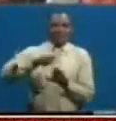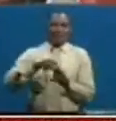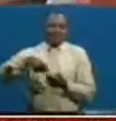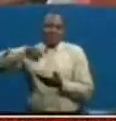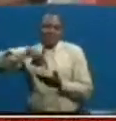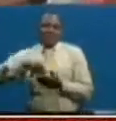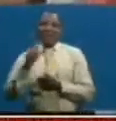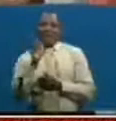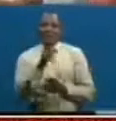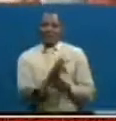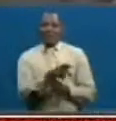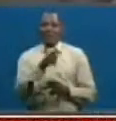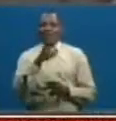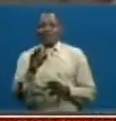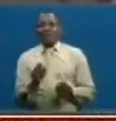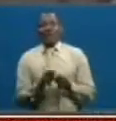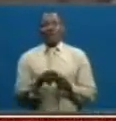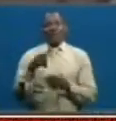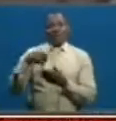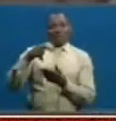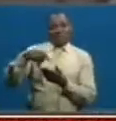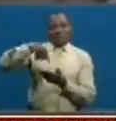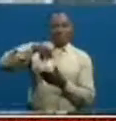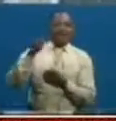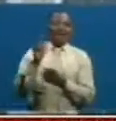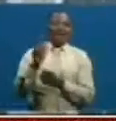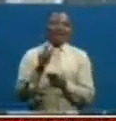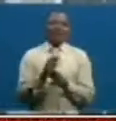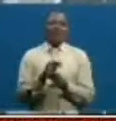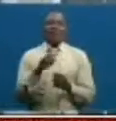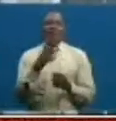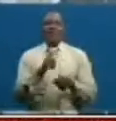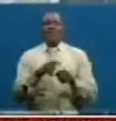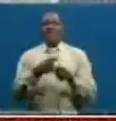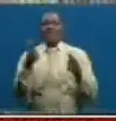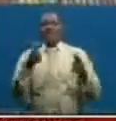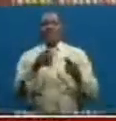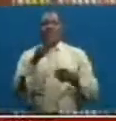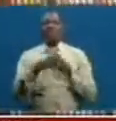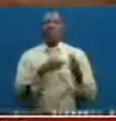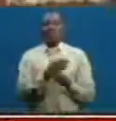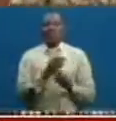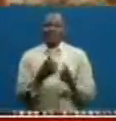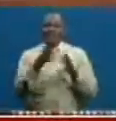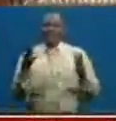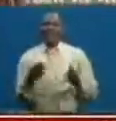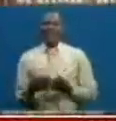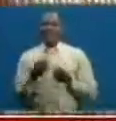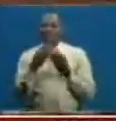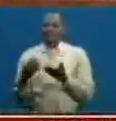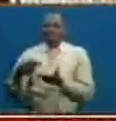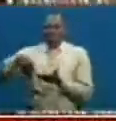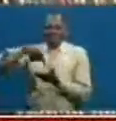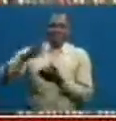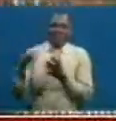tape libraries of GBC. The Gramophone Library is supposed to be the fifth largest in the world, with the largest collections of